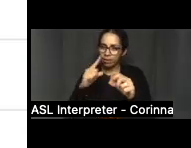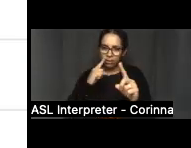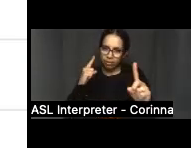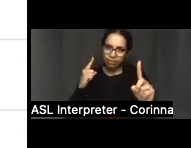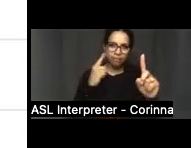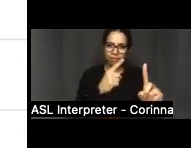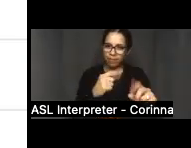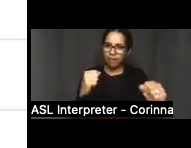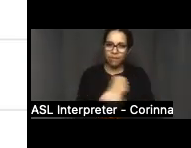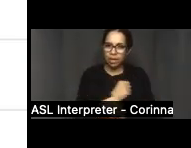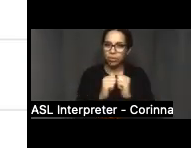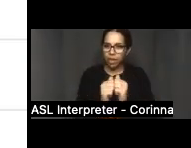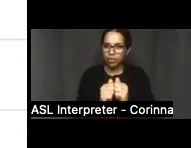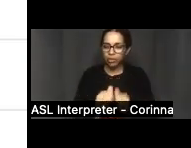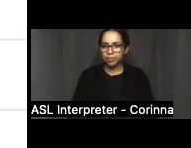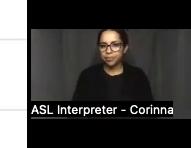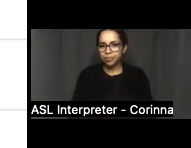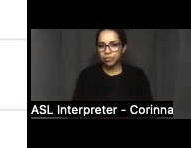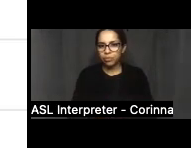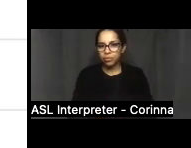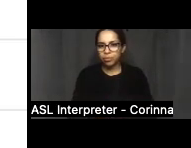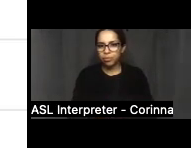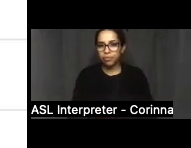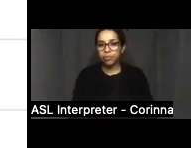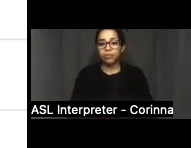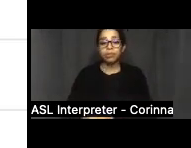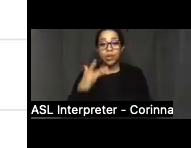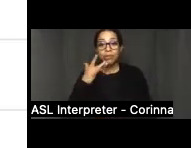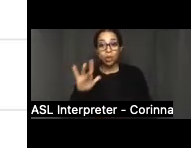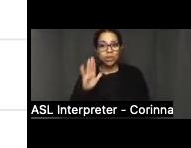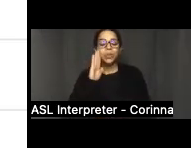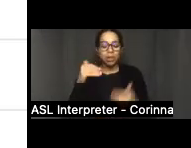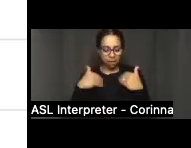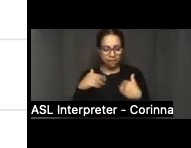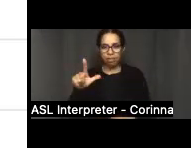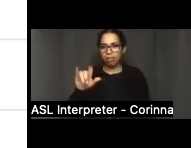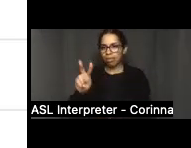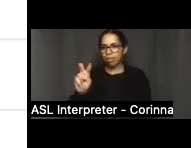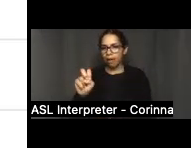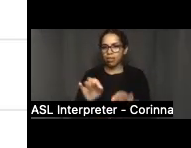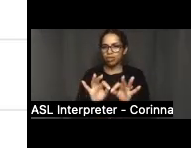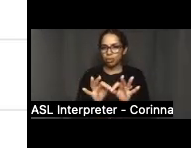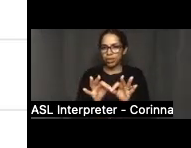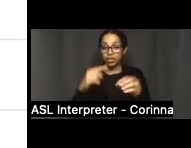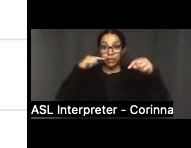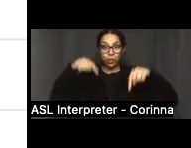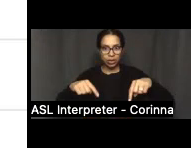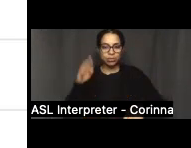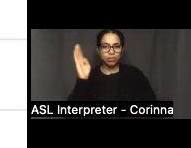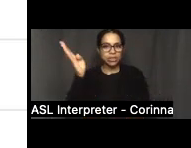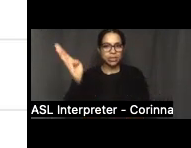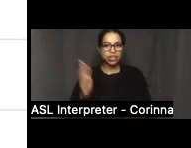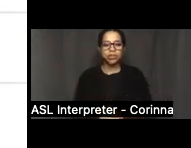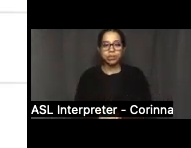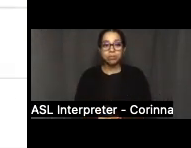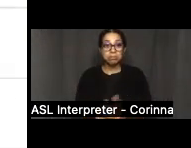Okay, so we are very fortunate that we will have live interpretation for this presentation. And at this time, I want to